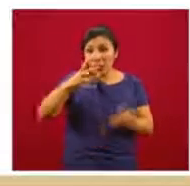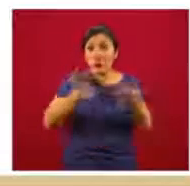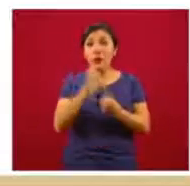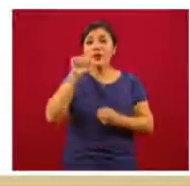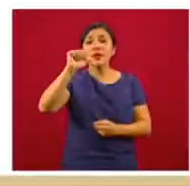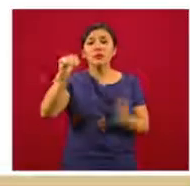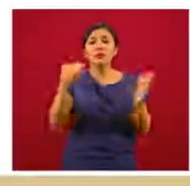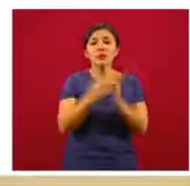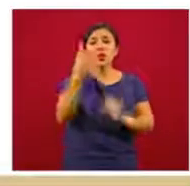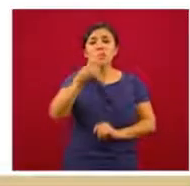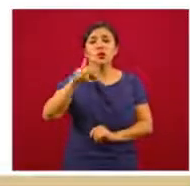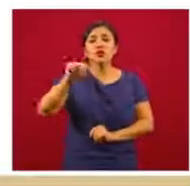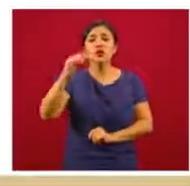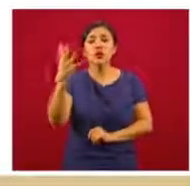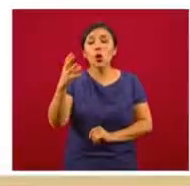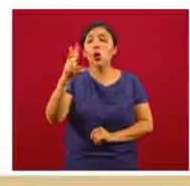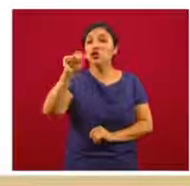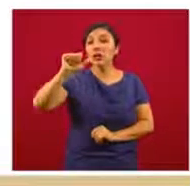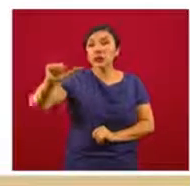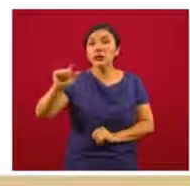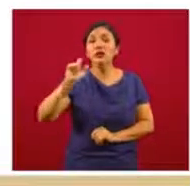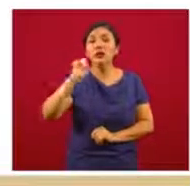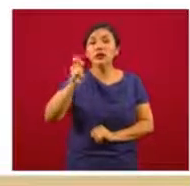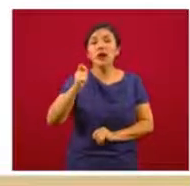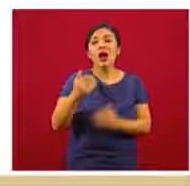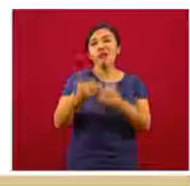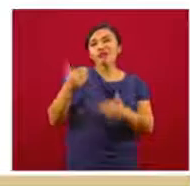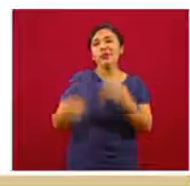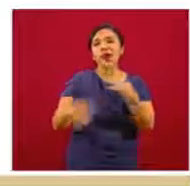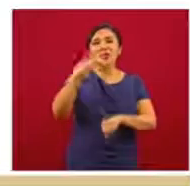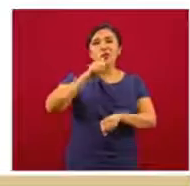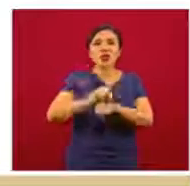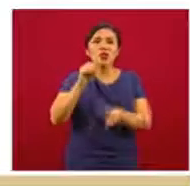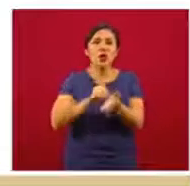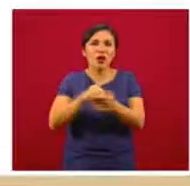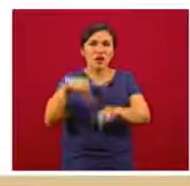87,512 have been confirmed. From those,